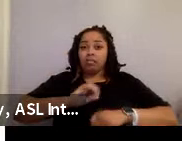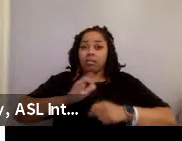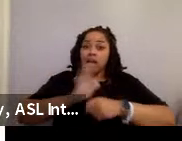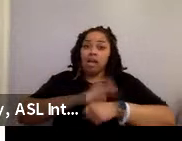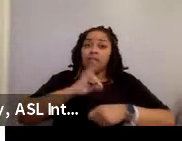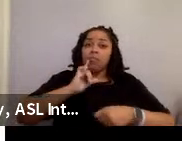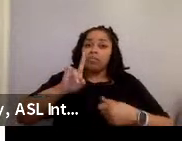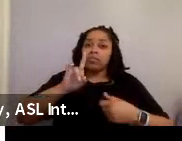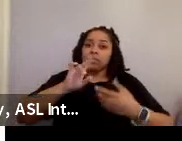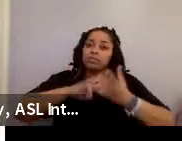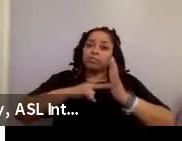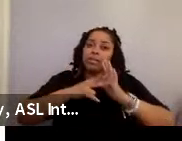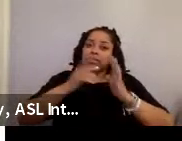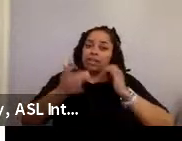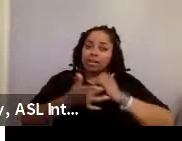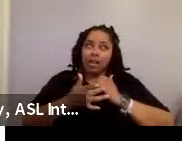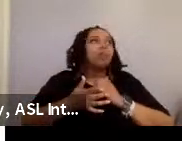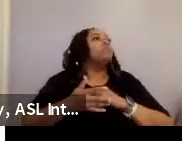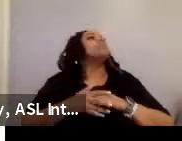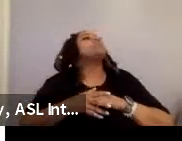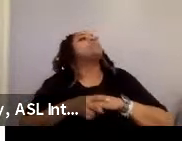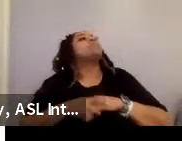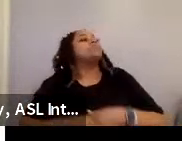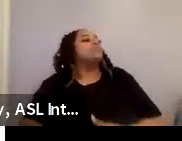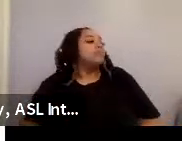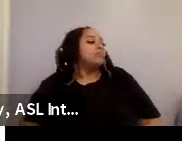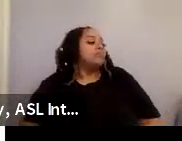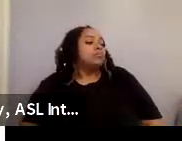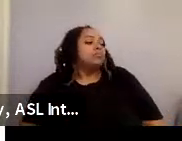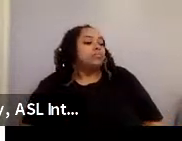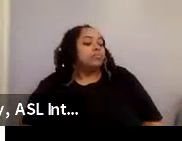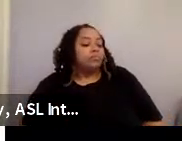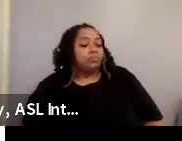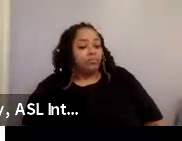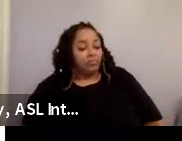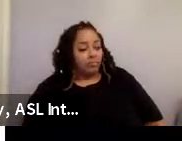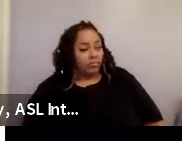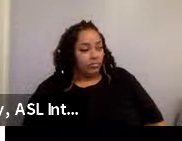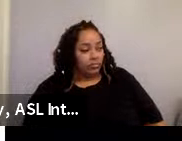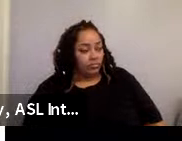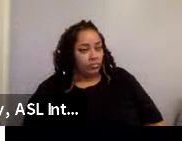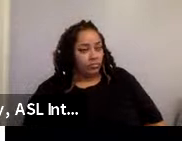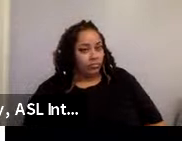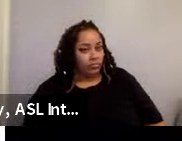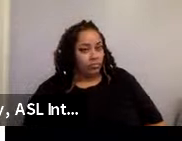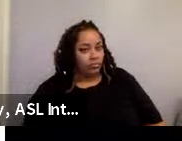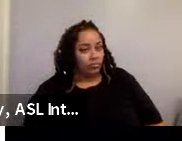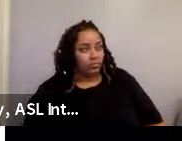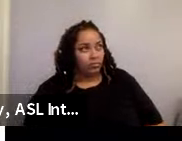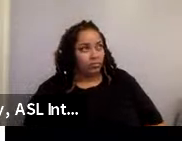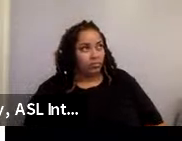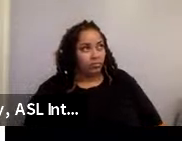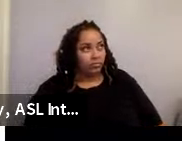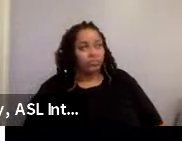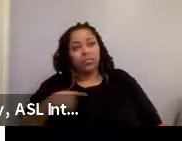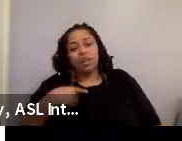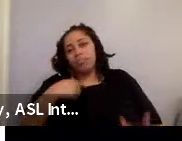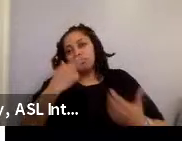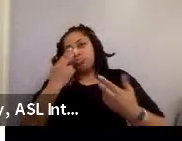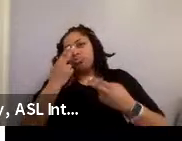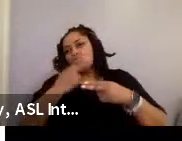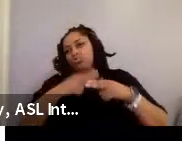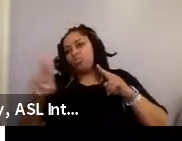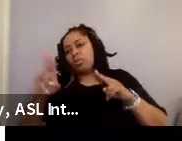technology. Next slide, slide 56. So I'm going to give very short thrift to